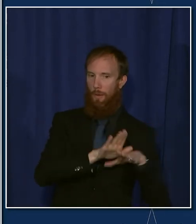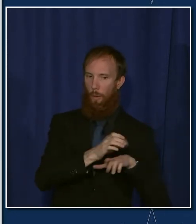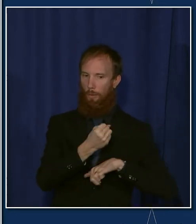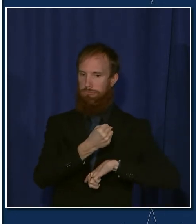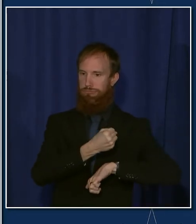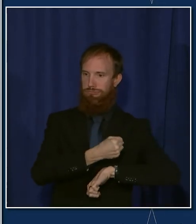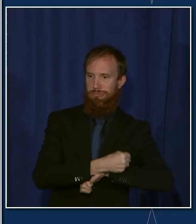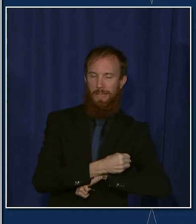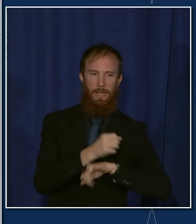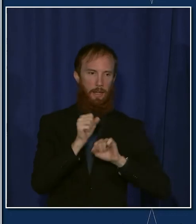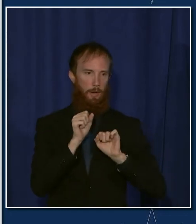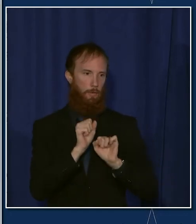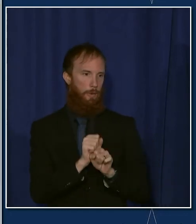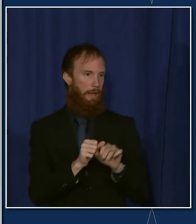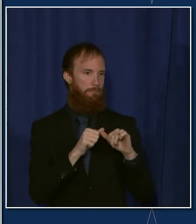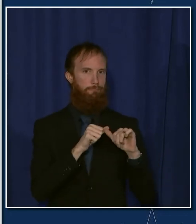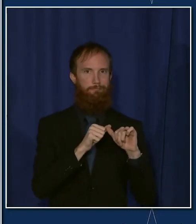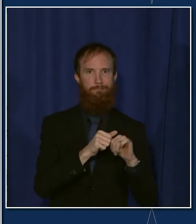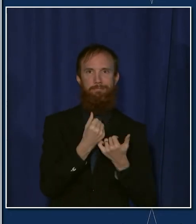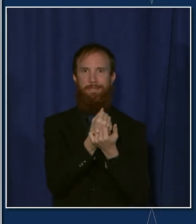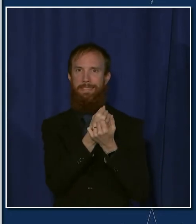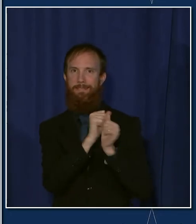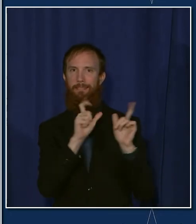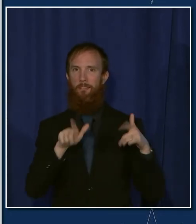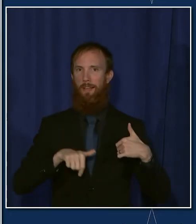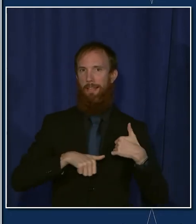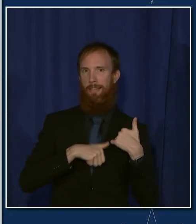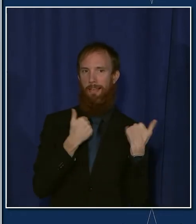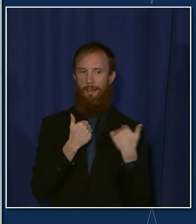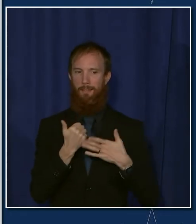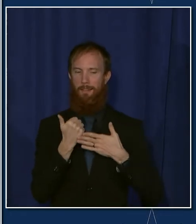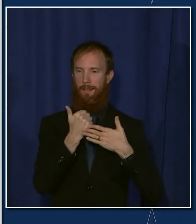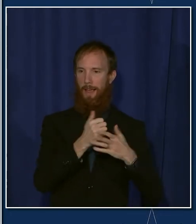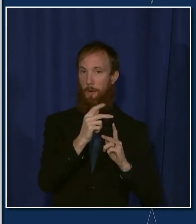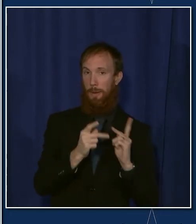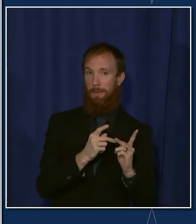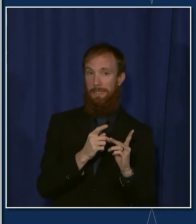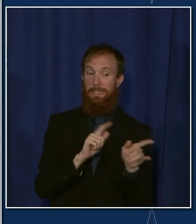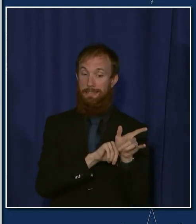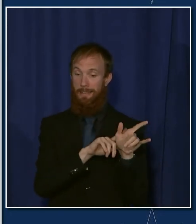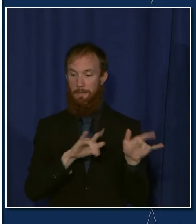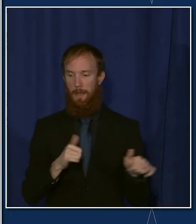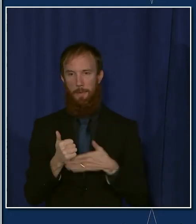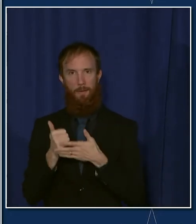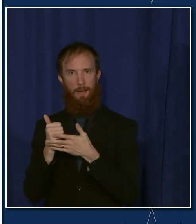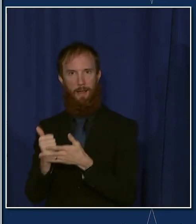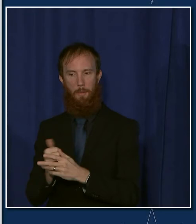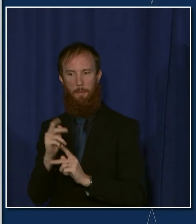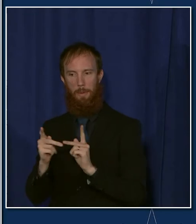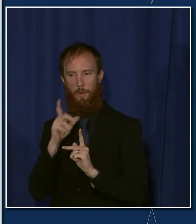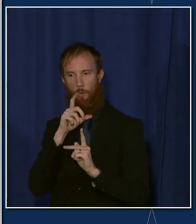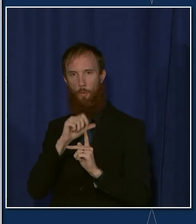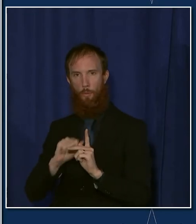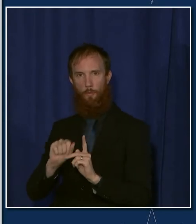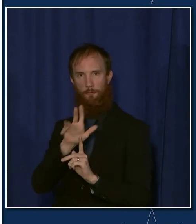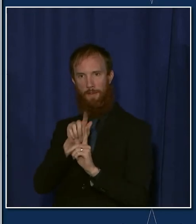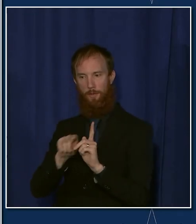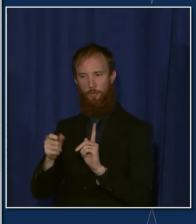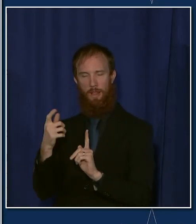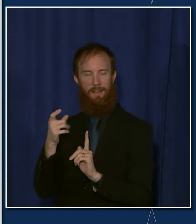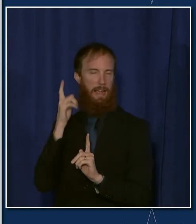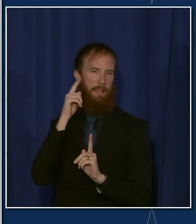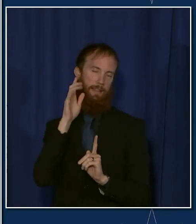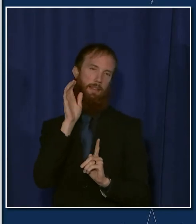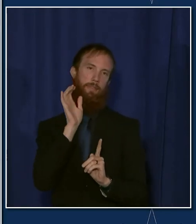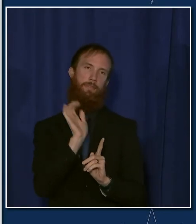frankly, continue to save lives, particularly as we're working on getting these 5 to 11-year-olds done, I think that's going to be a primary focus.